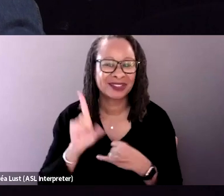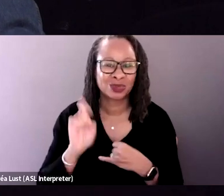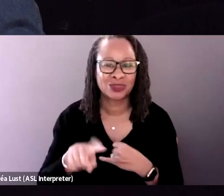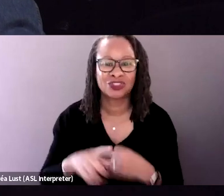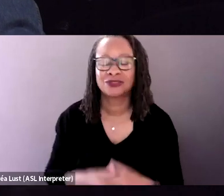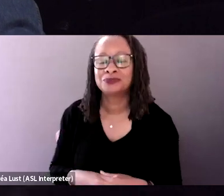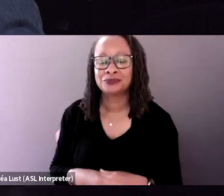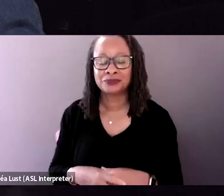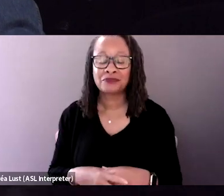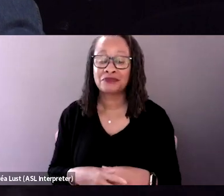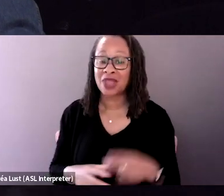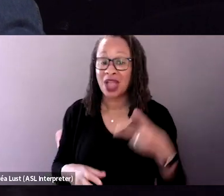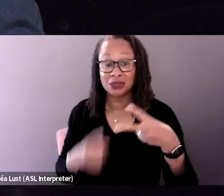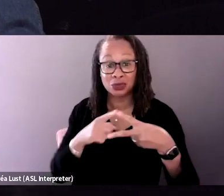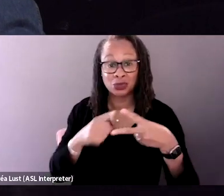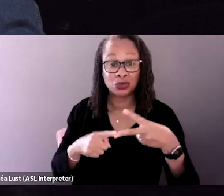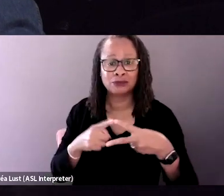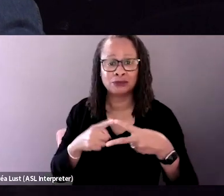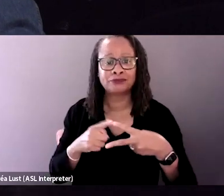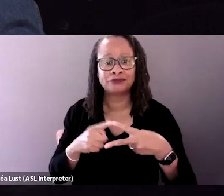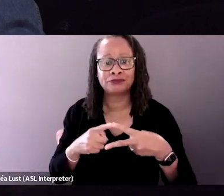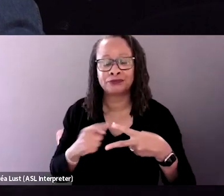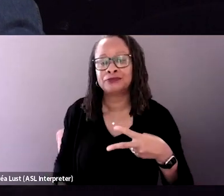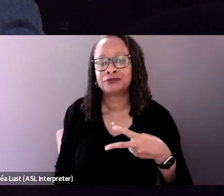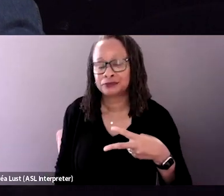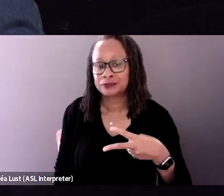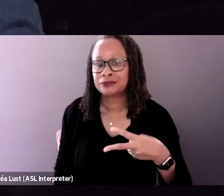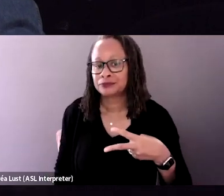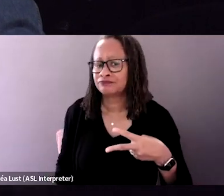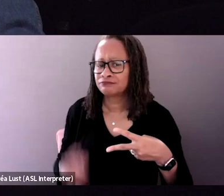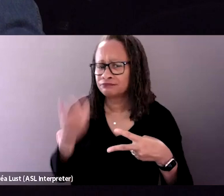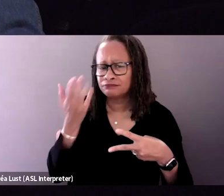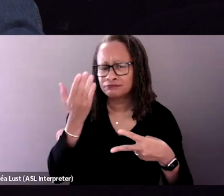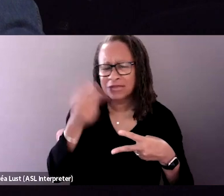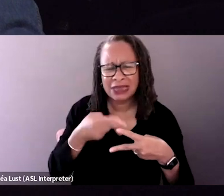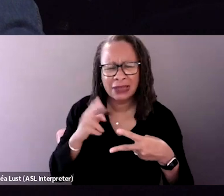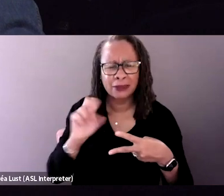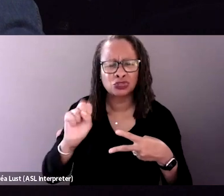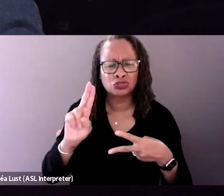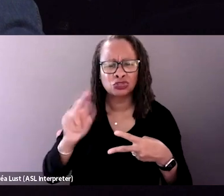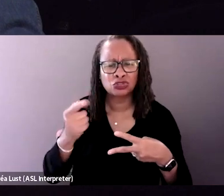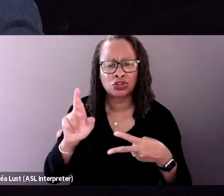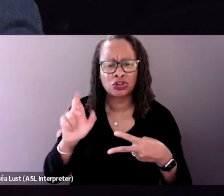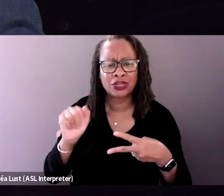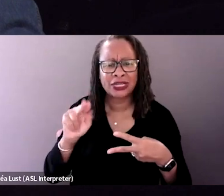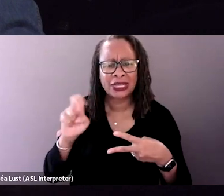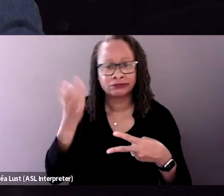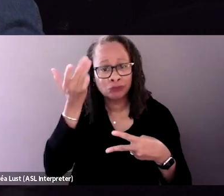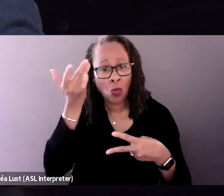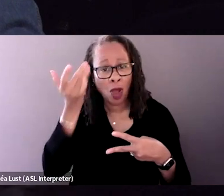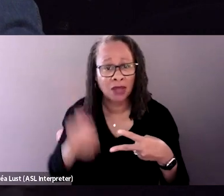So the two questions I have. One is, why is it called Sugarcane? And the